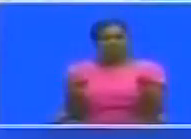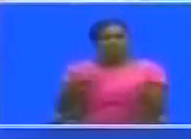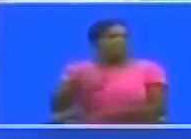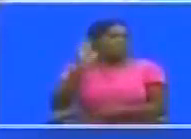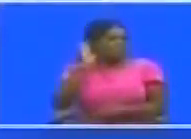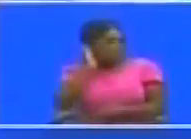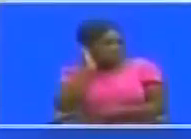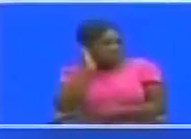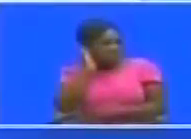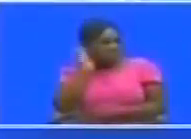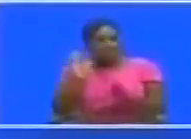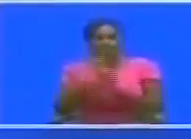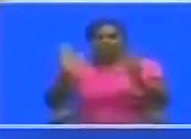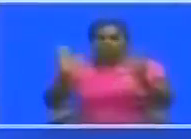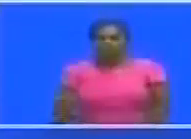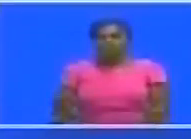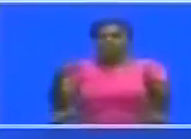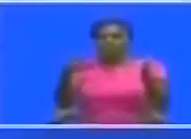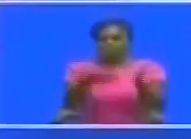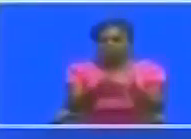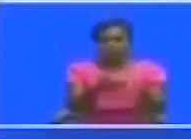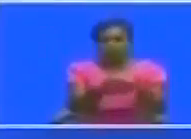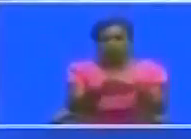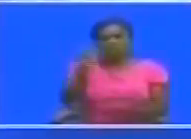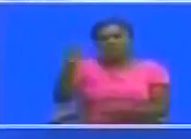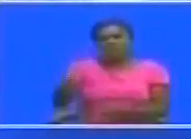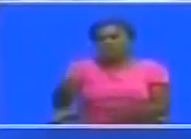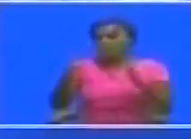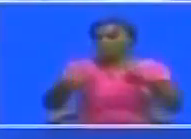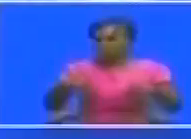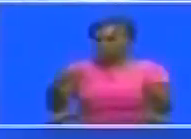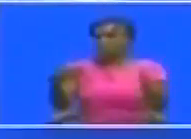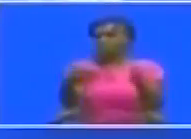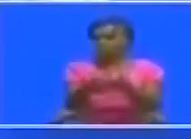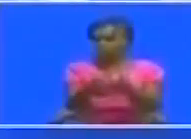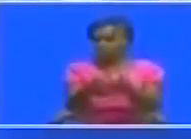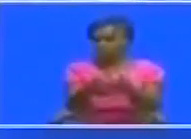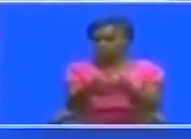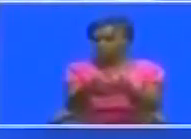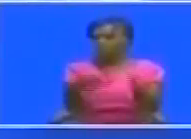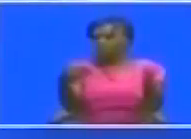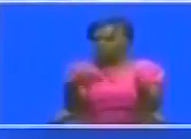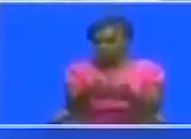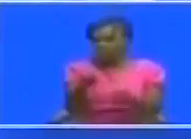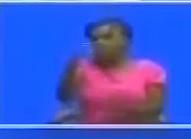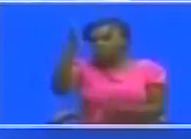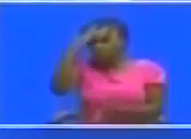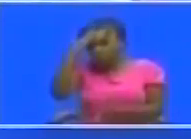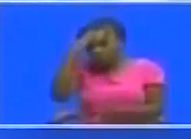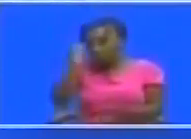him threaten. No one would stop. No one would stop. Yes, people stop. People have ever stopped. And he knows